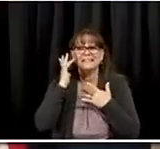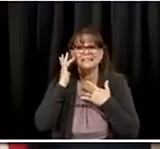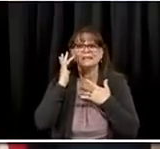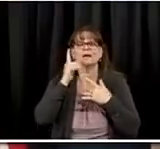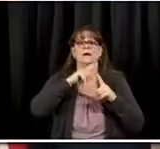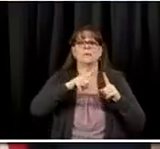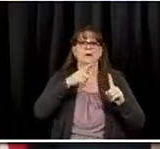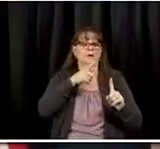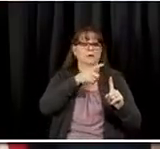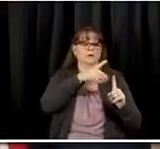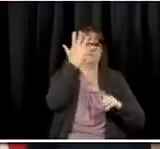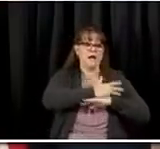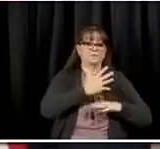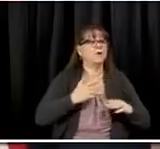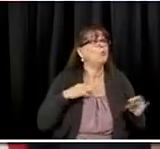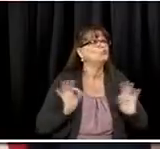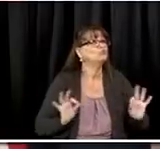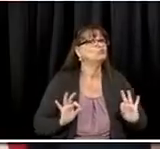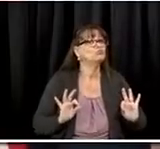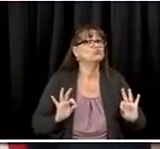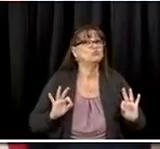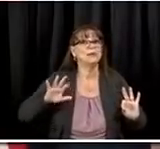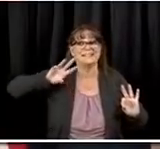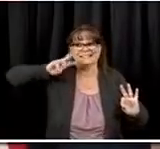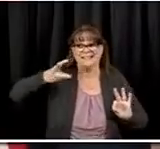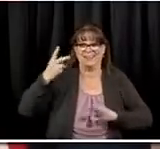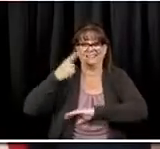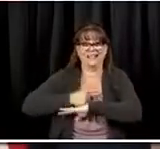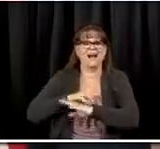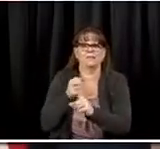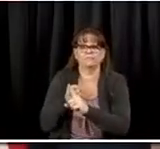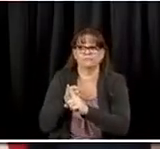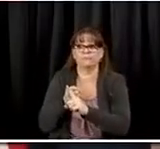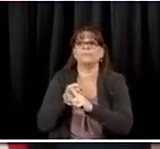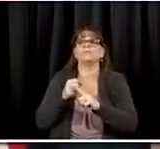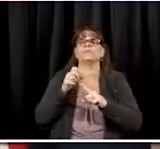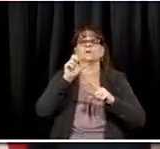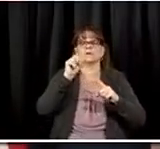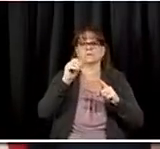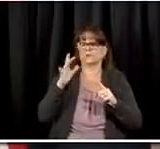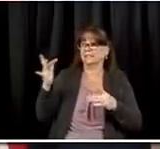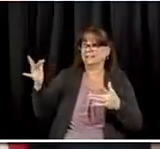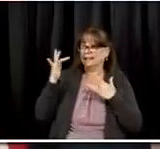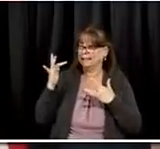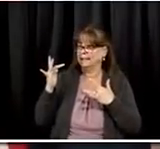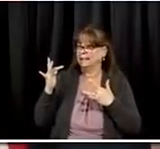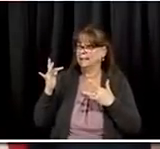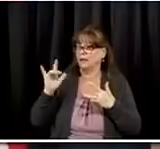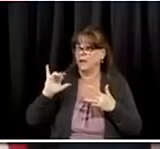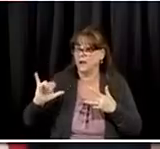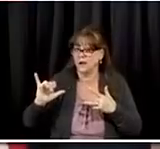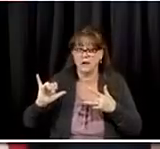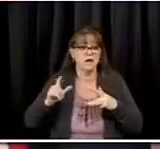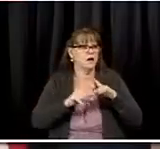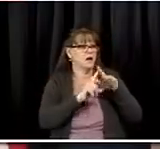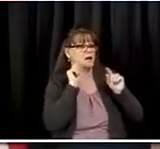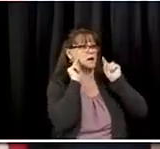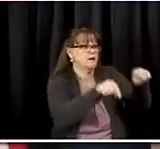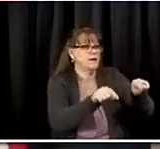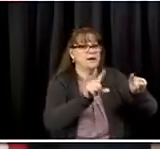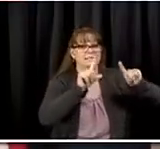you're likely to get tested. Then it's another day or two until you get the results back. So that can easily be 9 or 10 days,